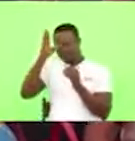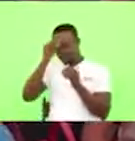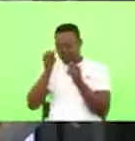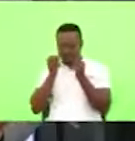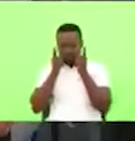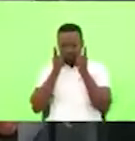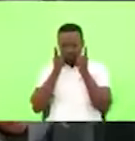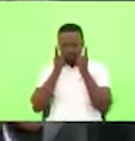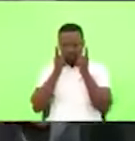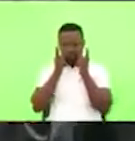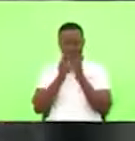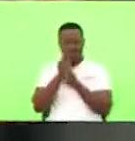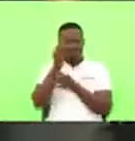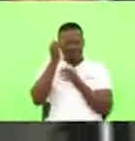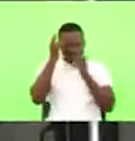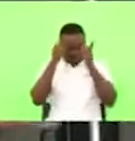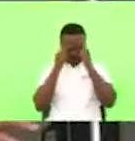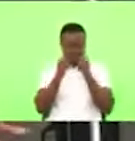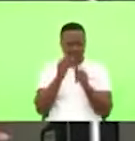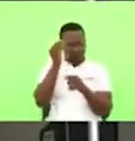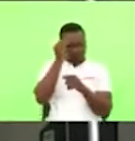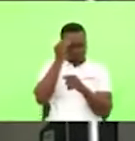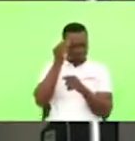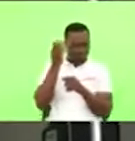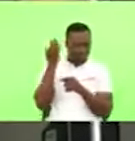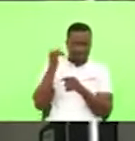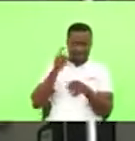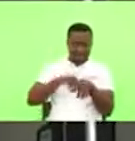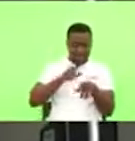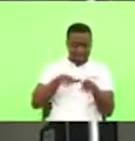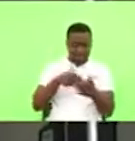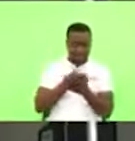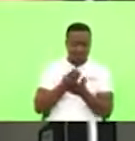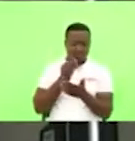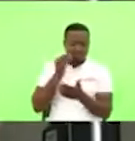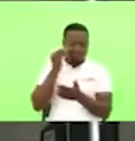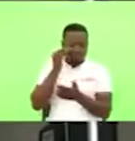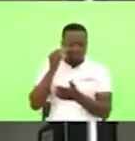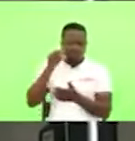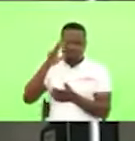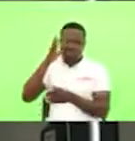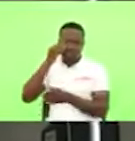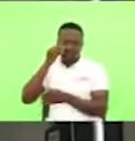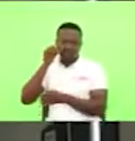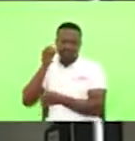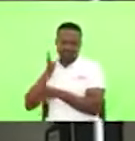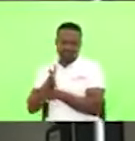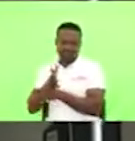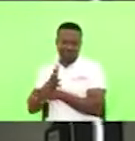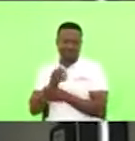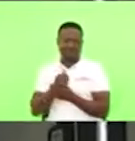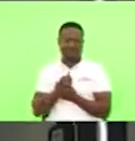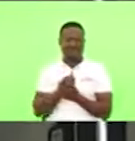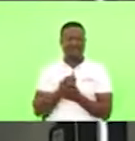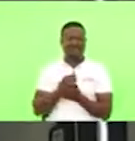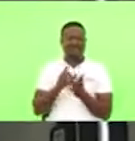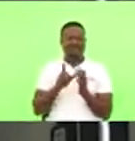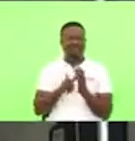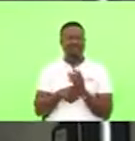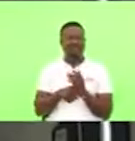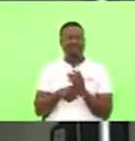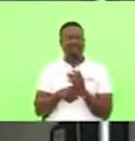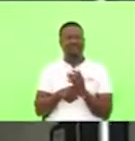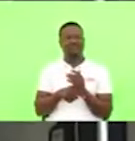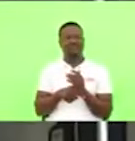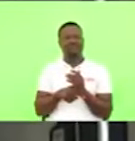surprise, because ordinarily, by the time he comes home, the woman is asleep. And